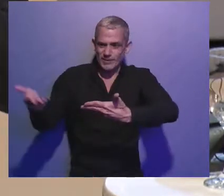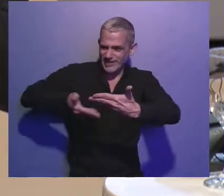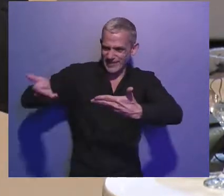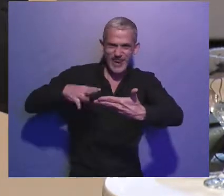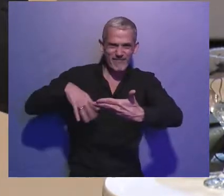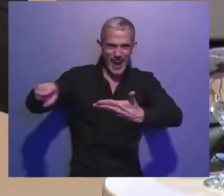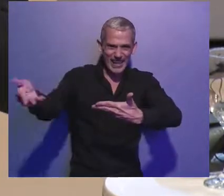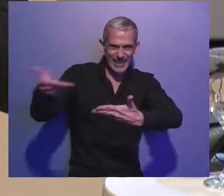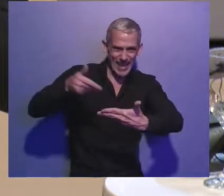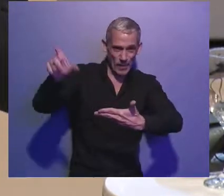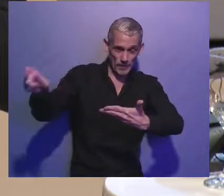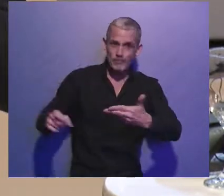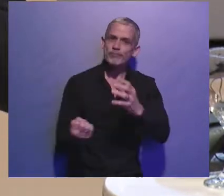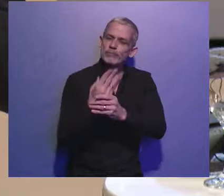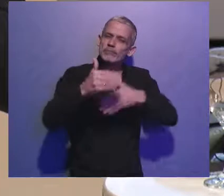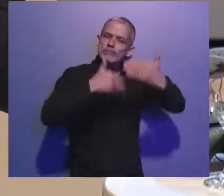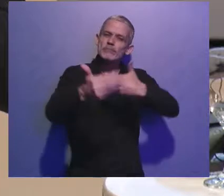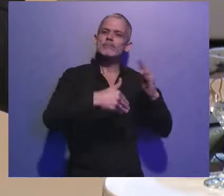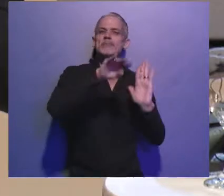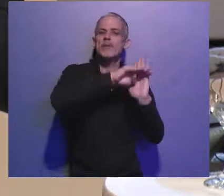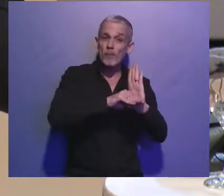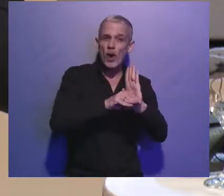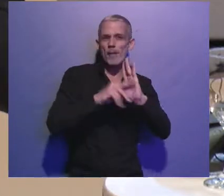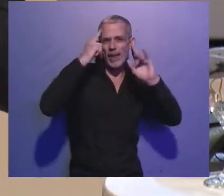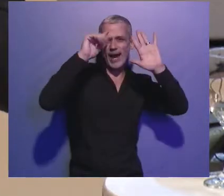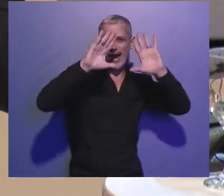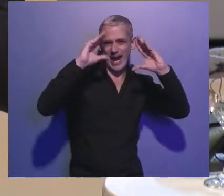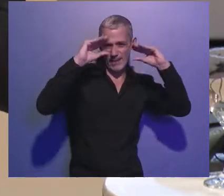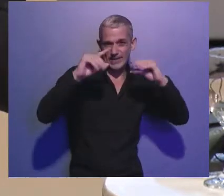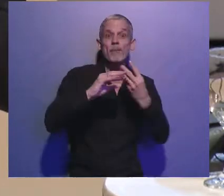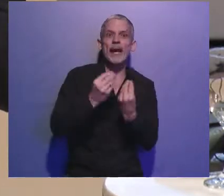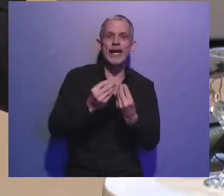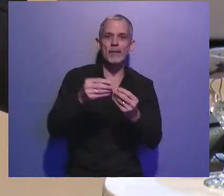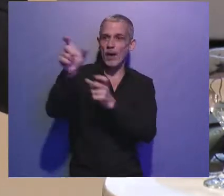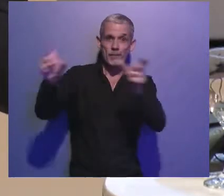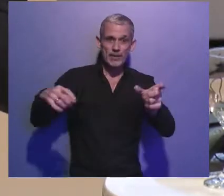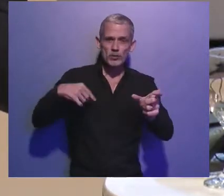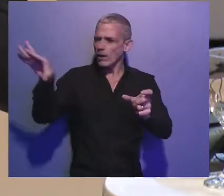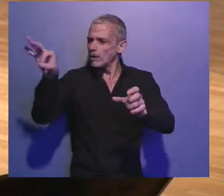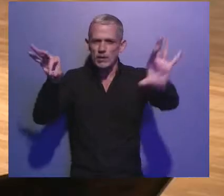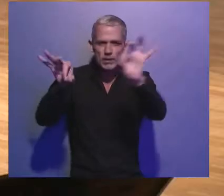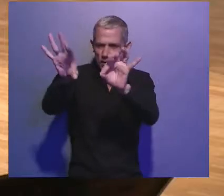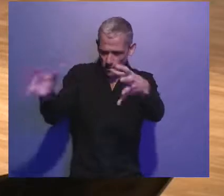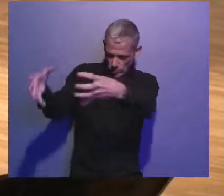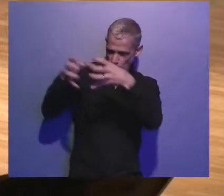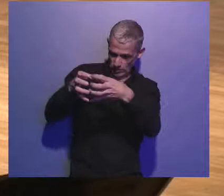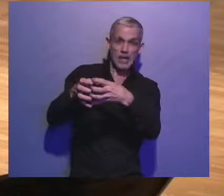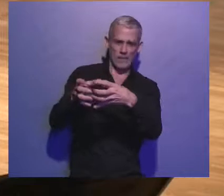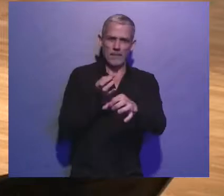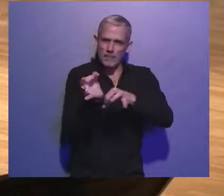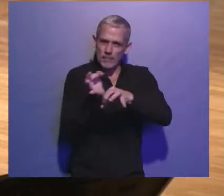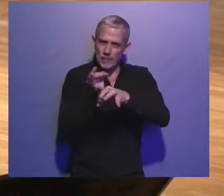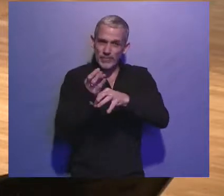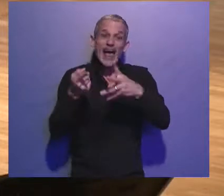created, calling selected civil society representatives to develop workshops to be offered to different